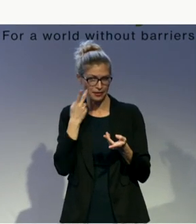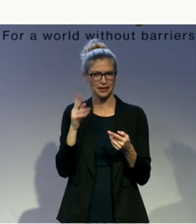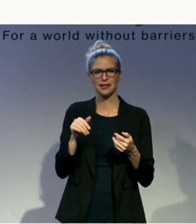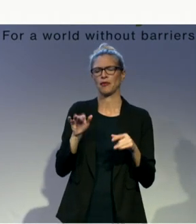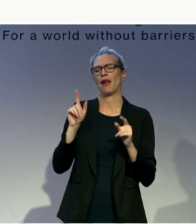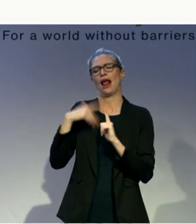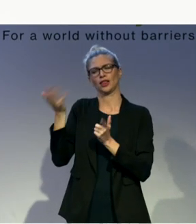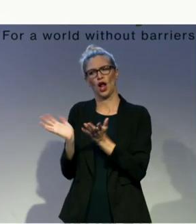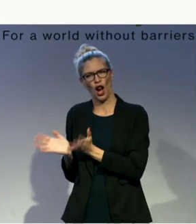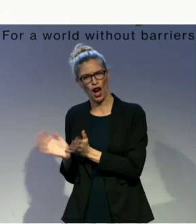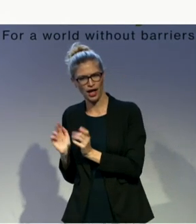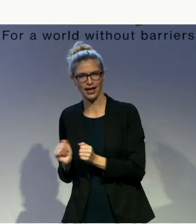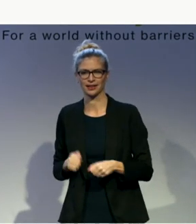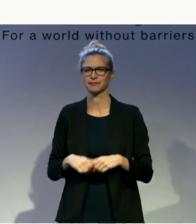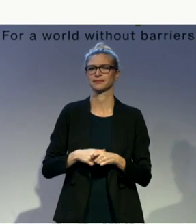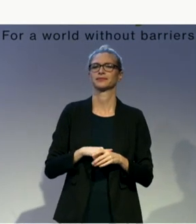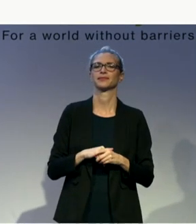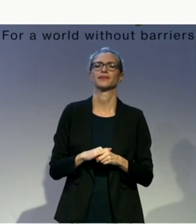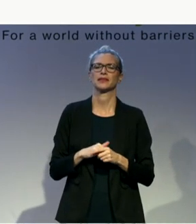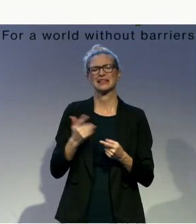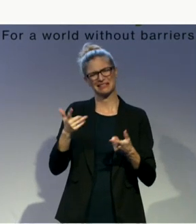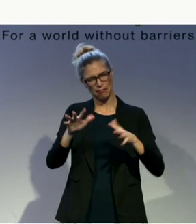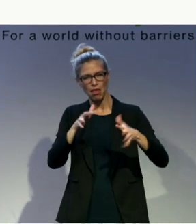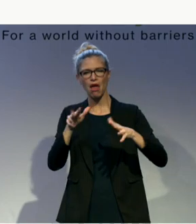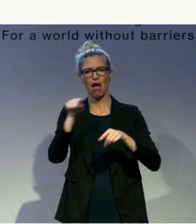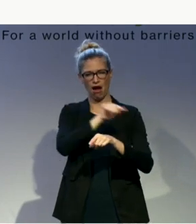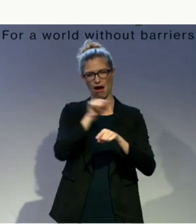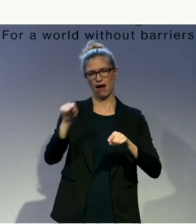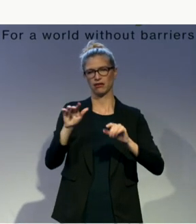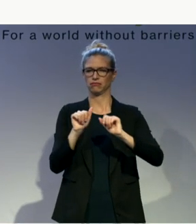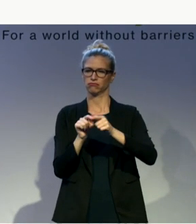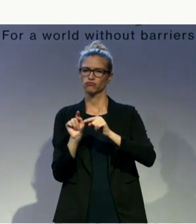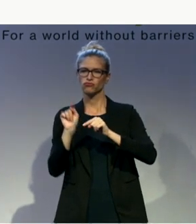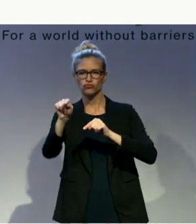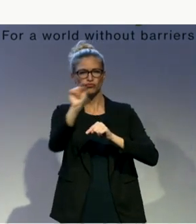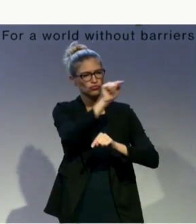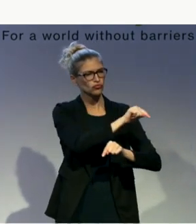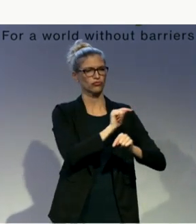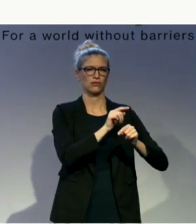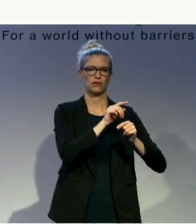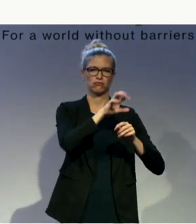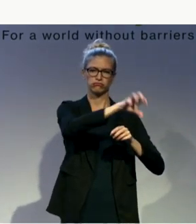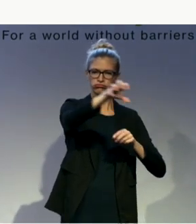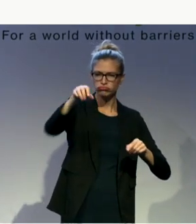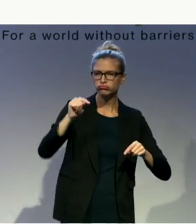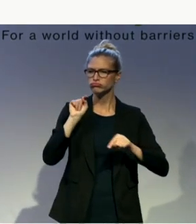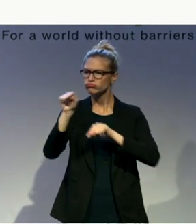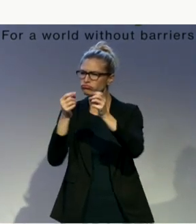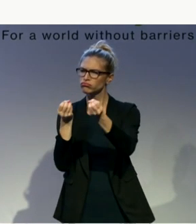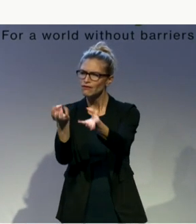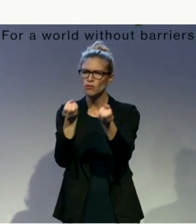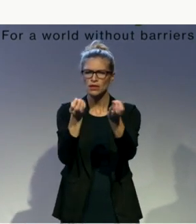very similar. You went throughout the country and people met. Okay, let's continue.